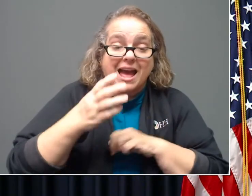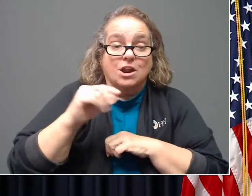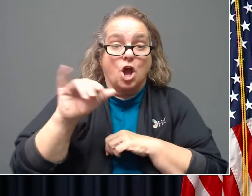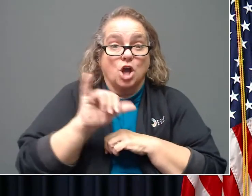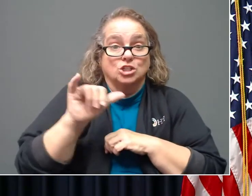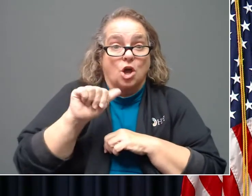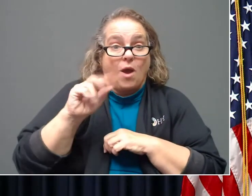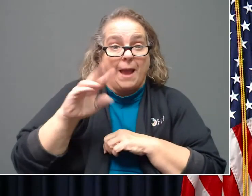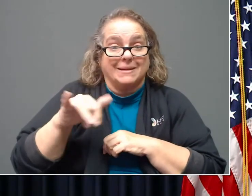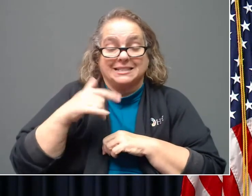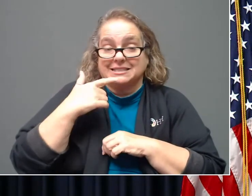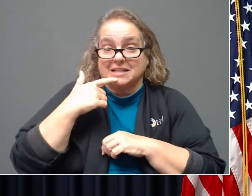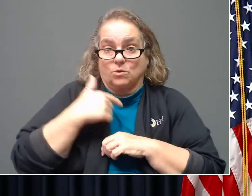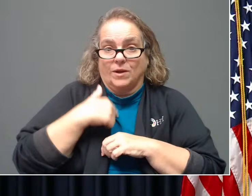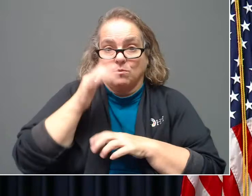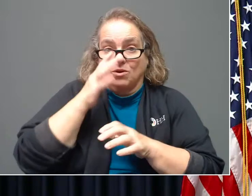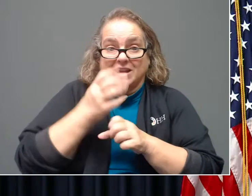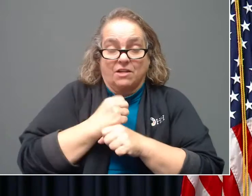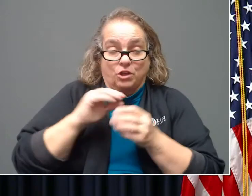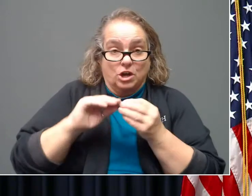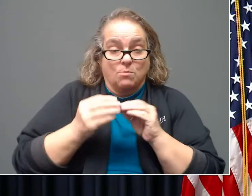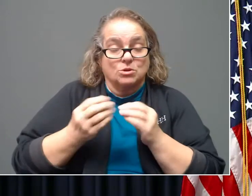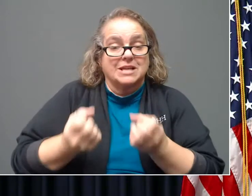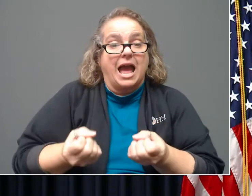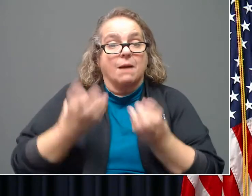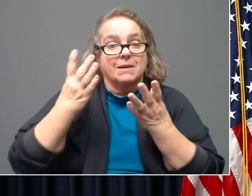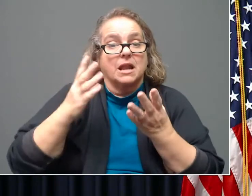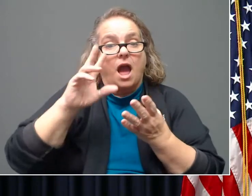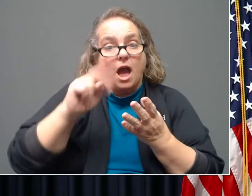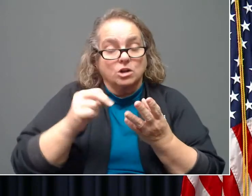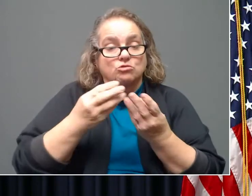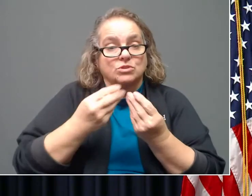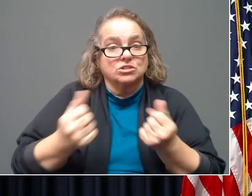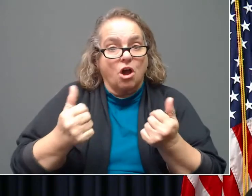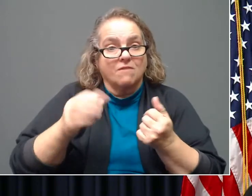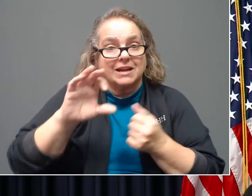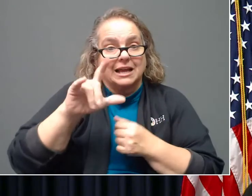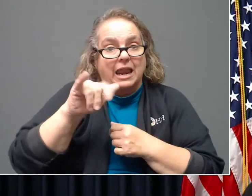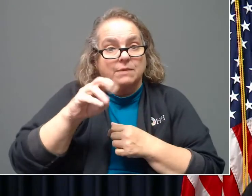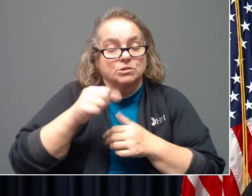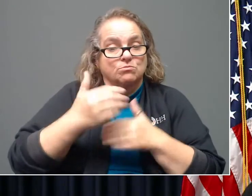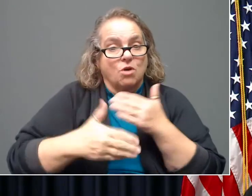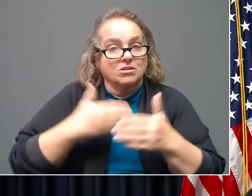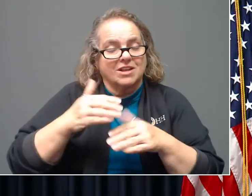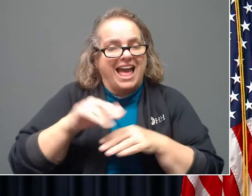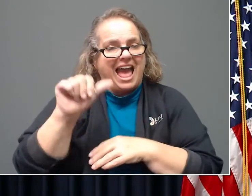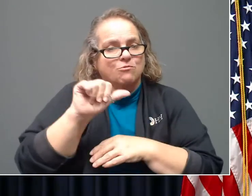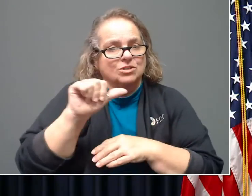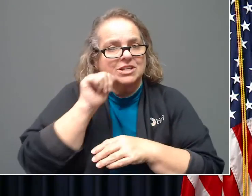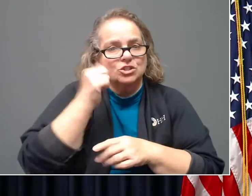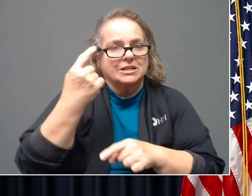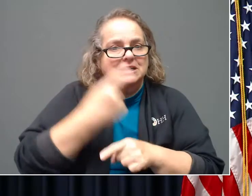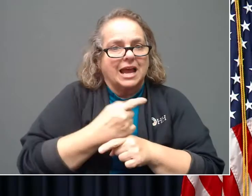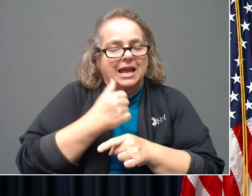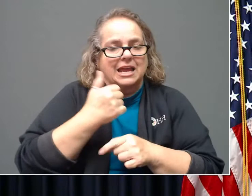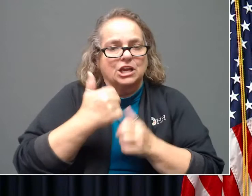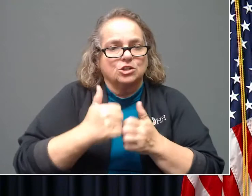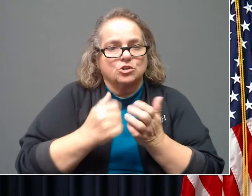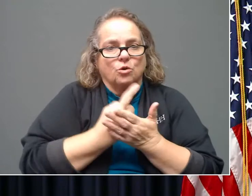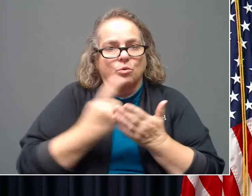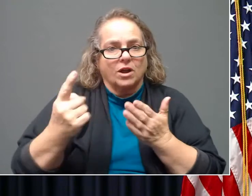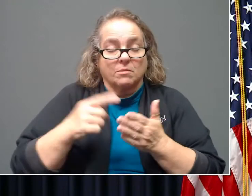get the numbers on how many unresolved claims are processed on average each day and each week. But after repeated requests for